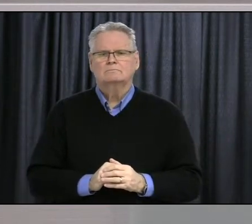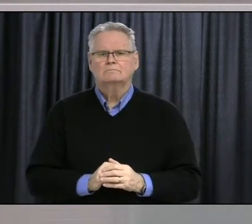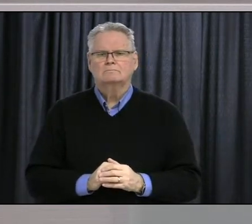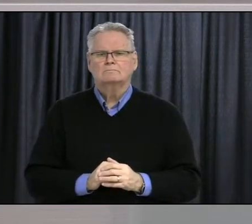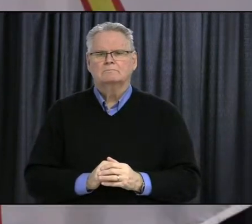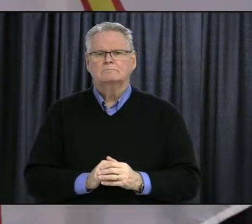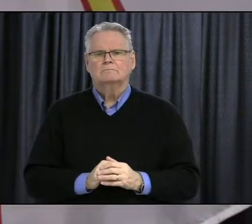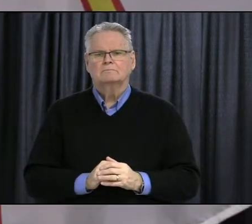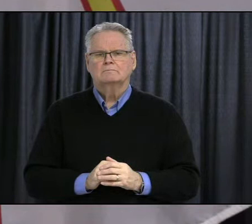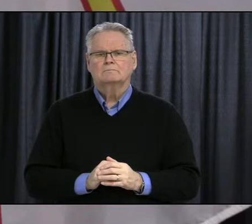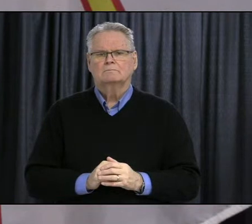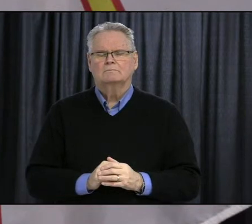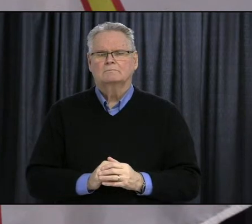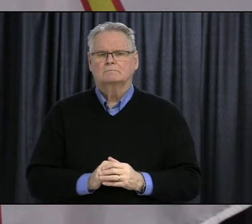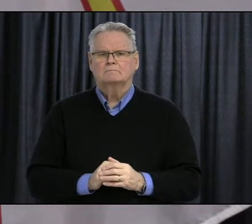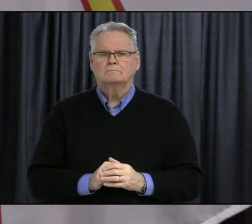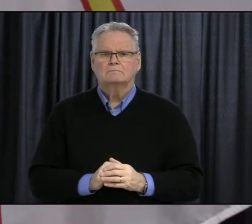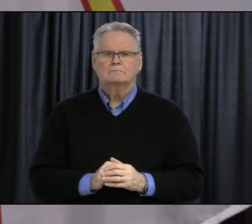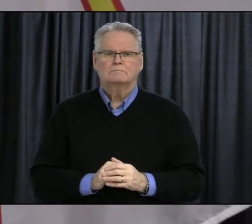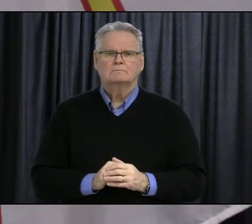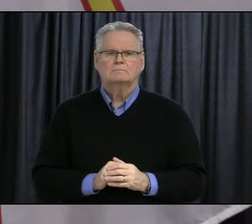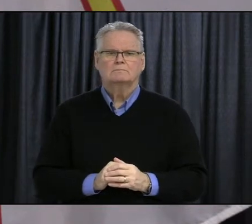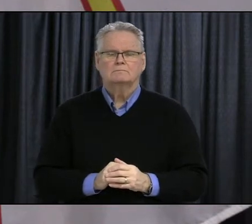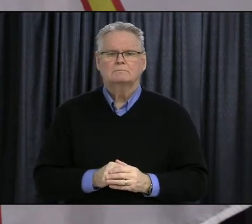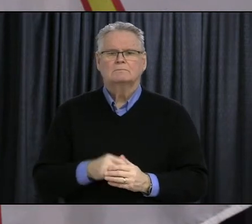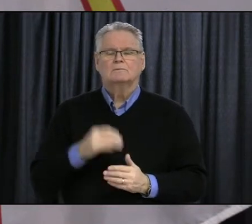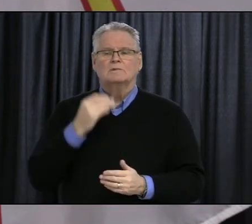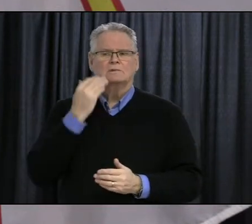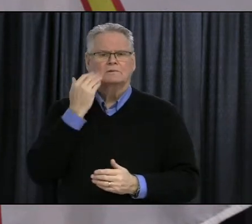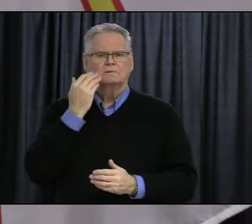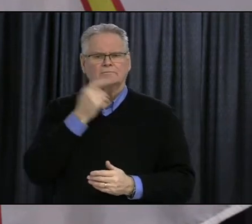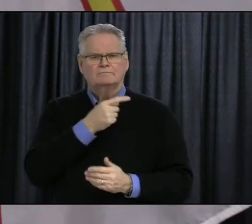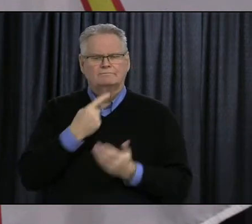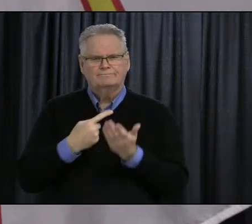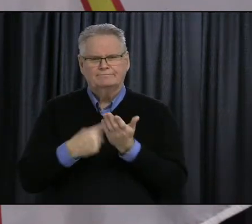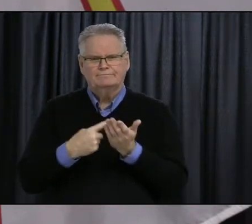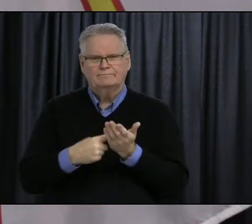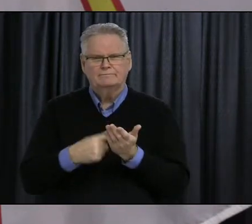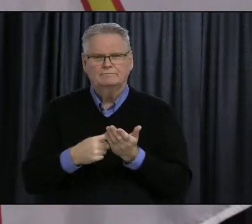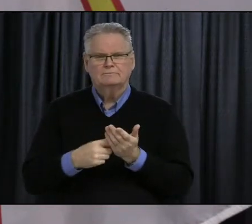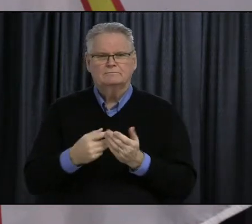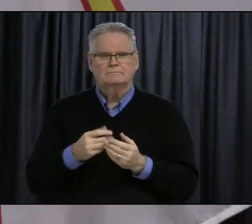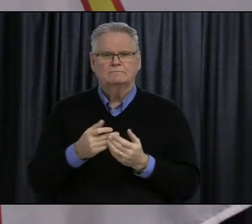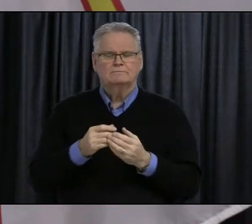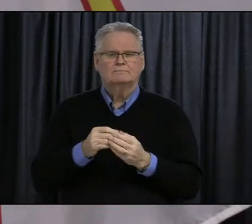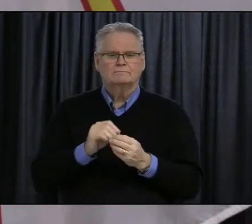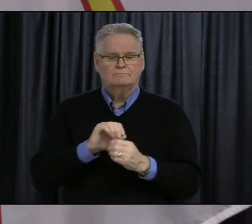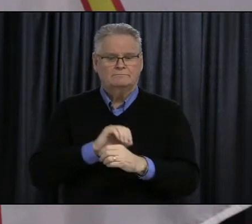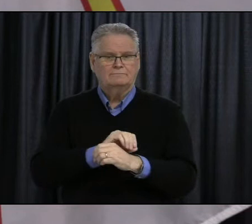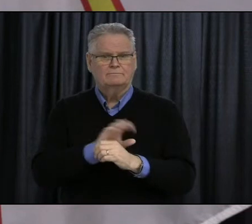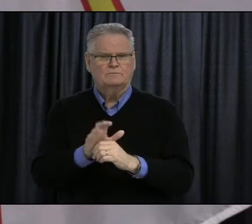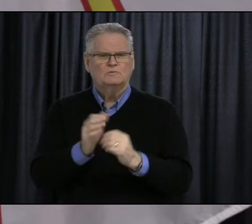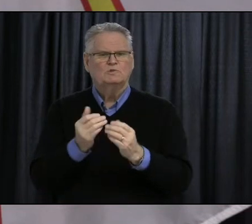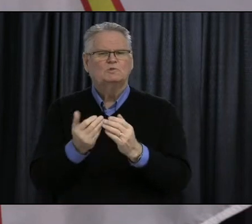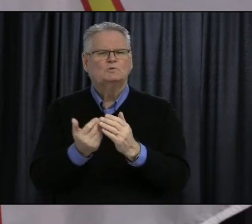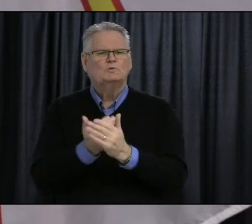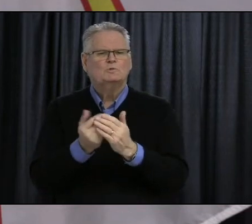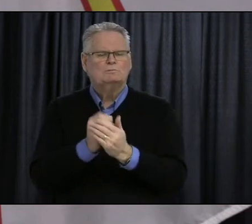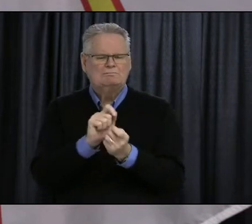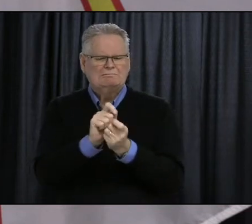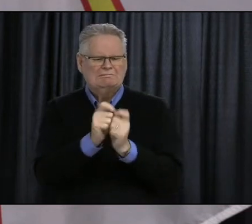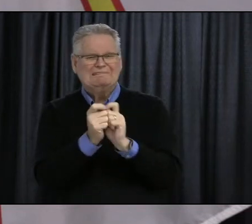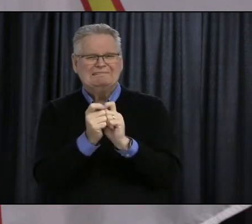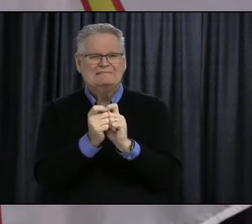for that? No, so I don't have a more concrete timeline at this time, but I know